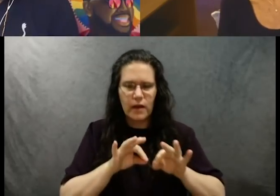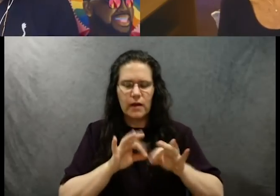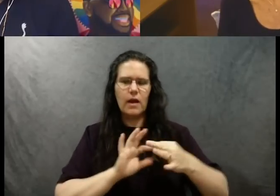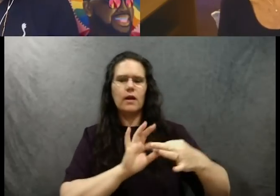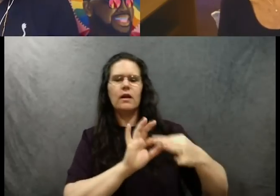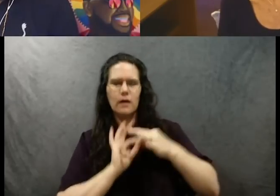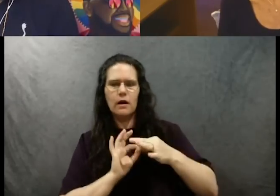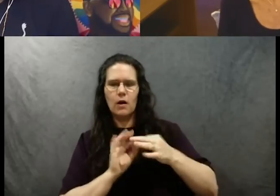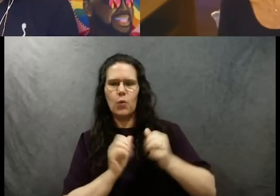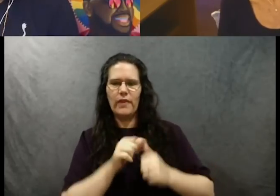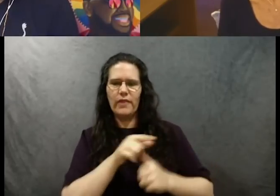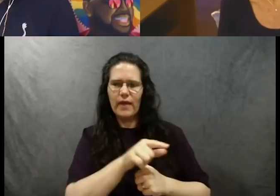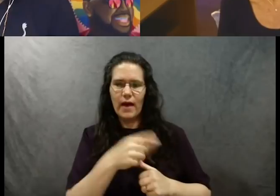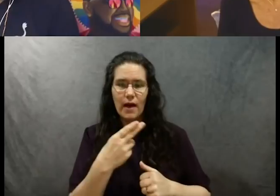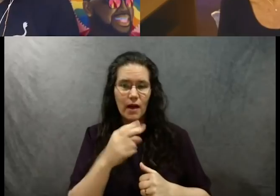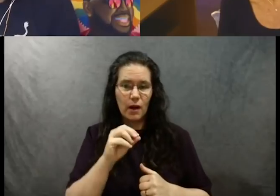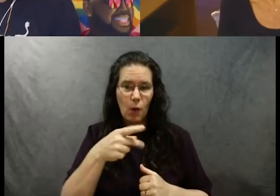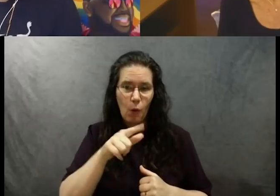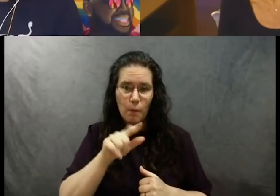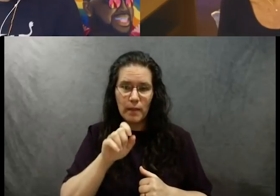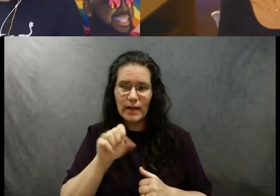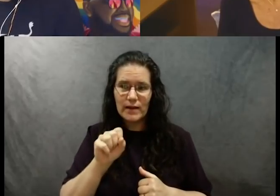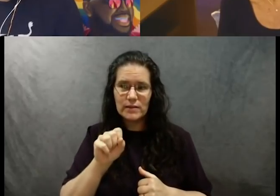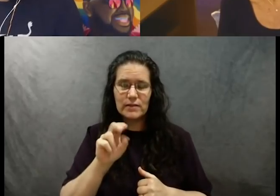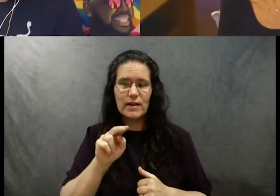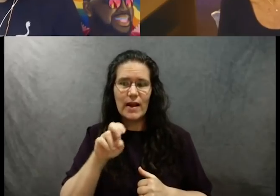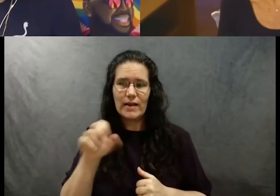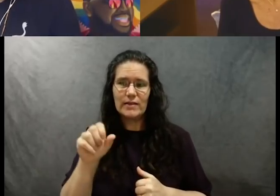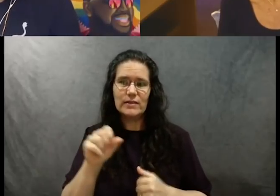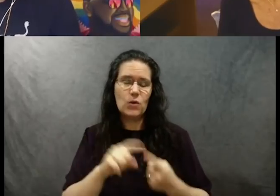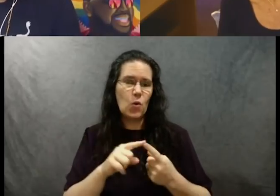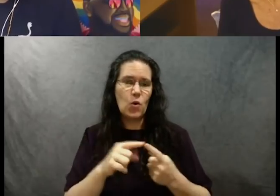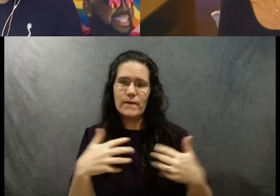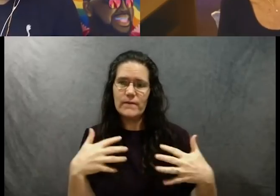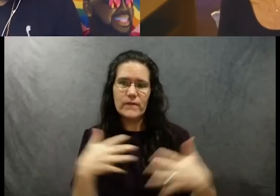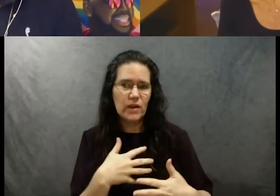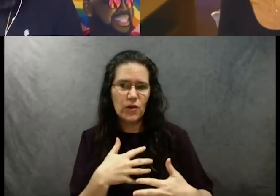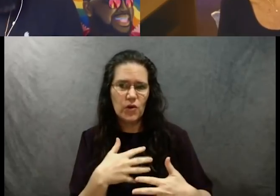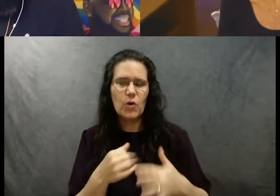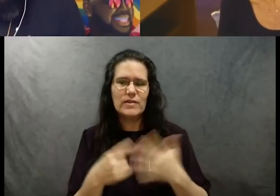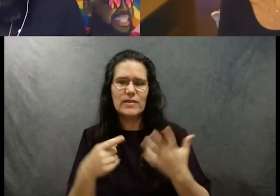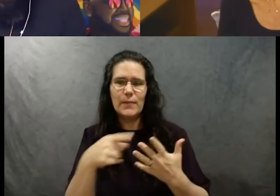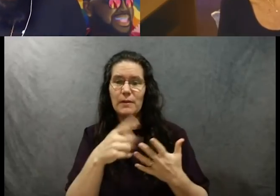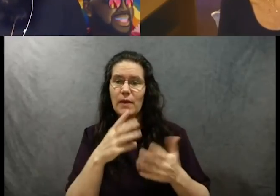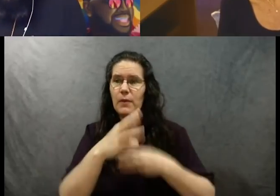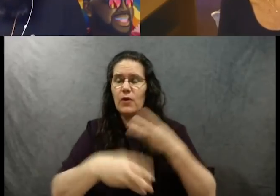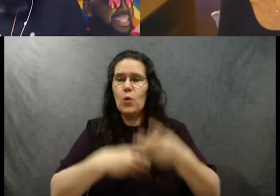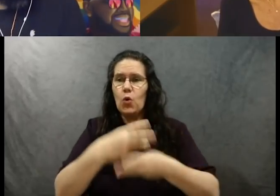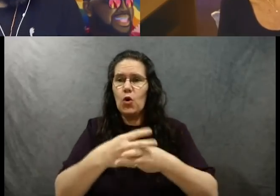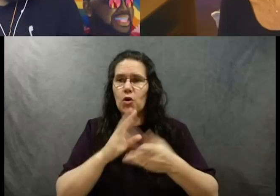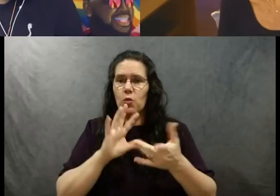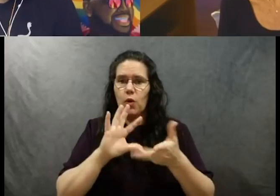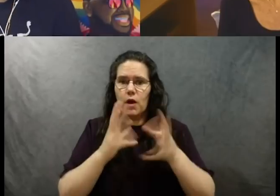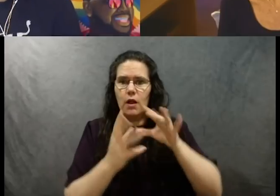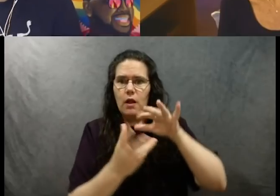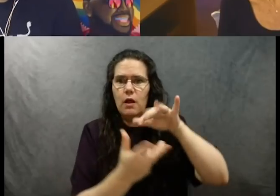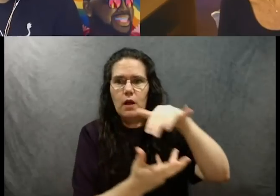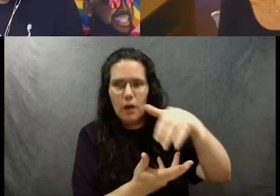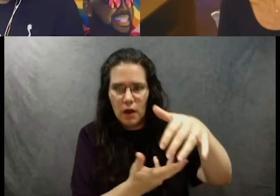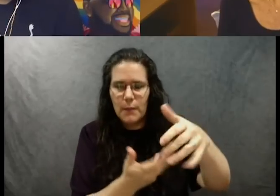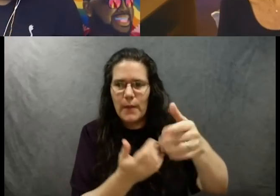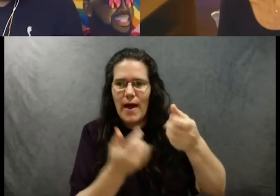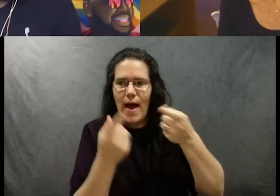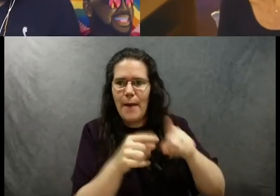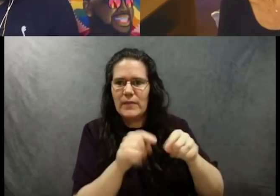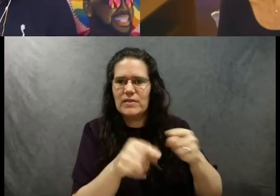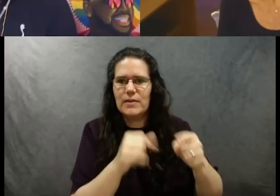Yeah. You know, that the world may go off the ledge into something that may not be conducive to the